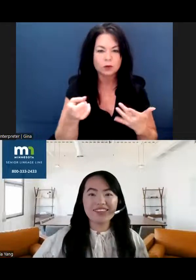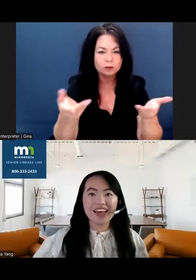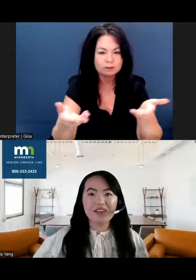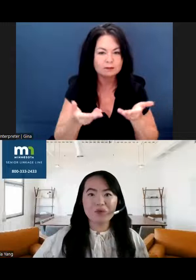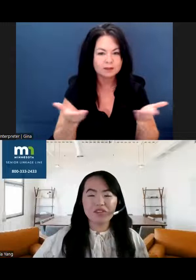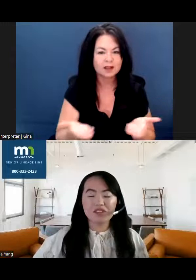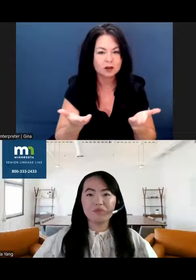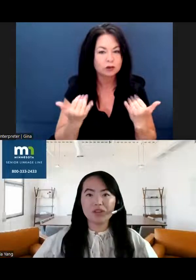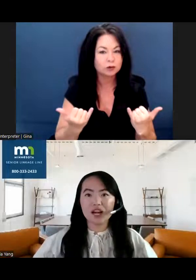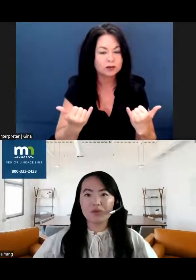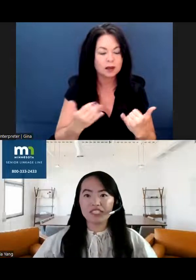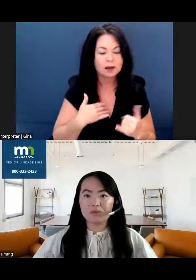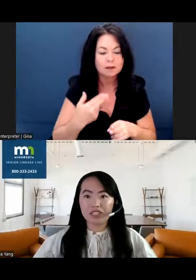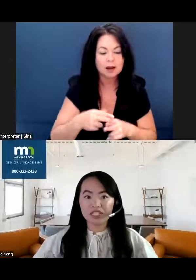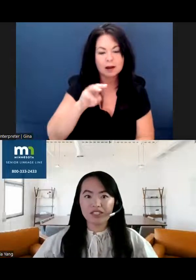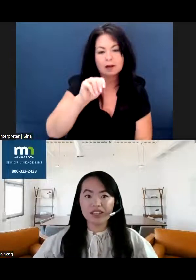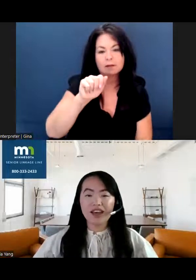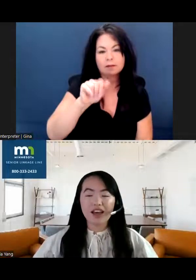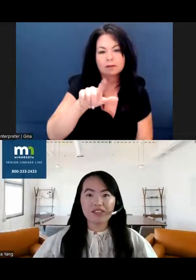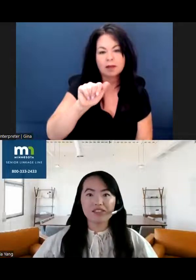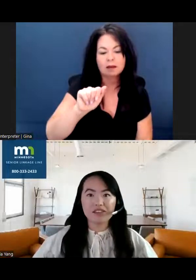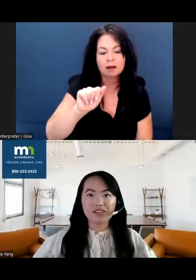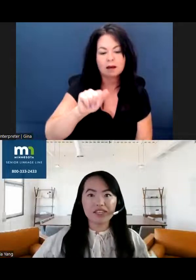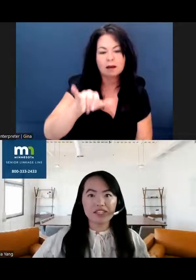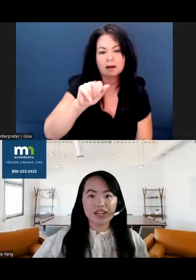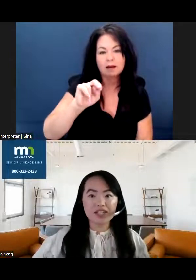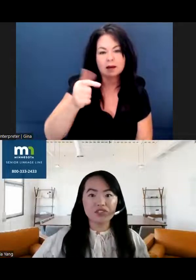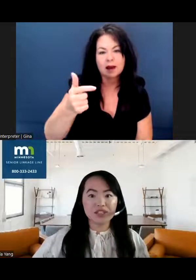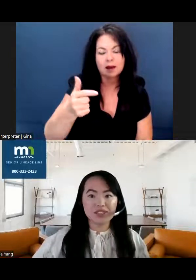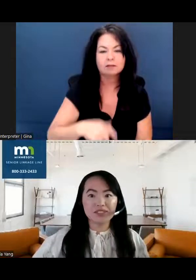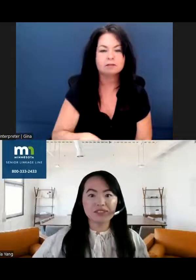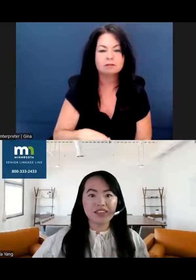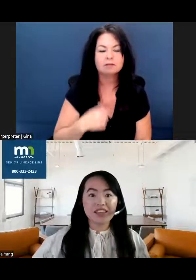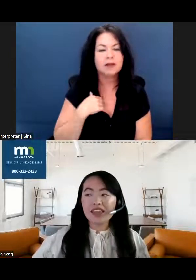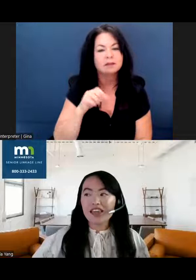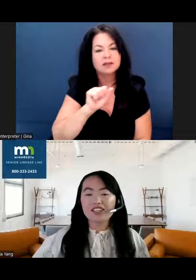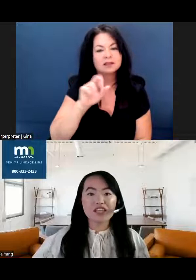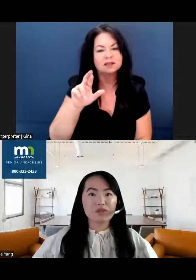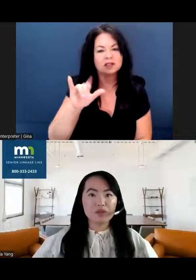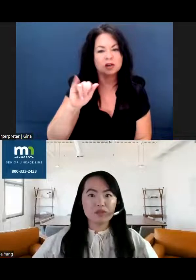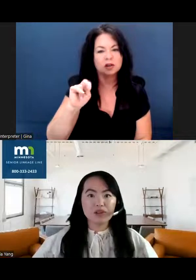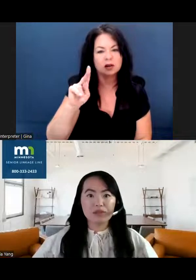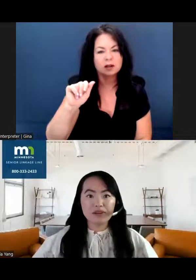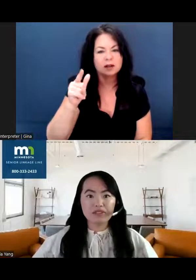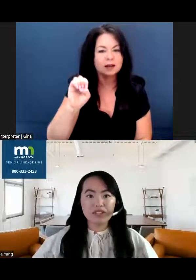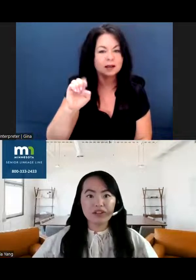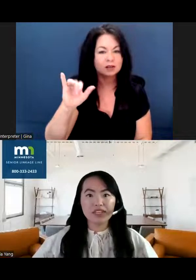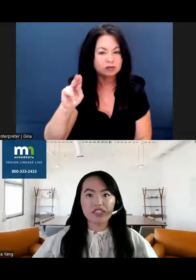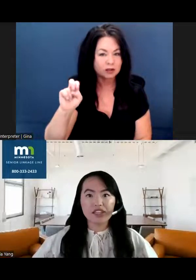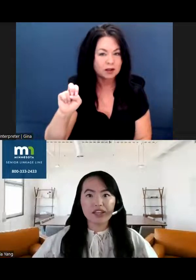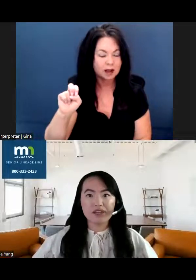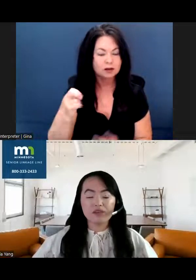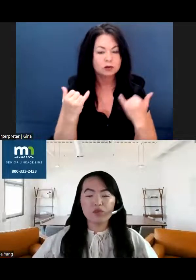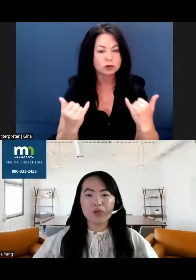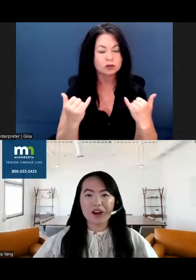Yang. I am one of the community outreach specialists on the Senior LinkAge LiNE and Trellis. And today we will learn about Senior